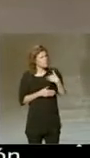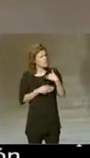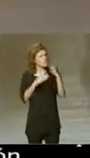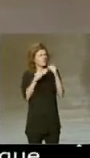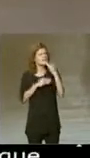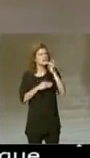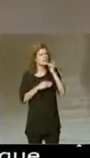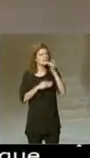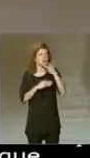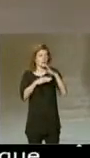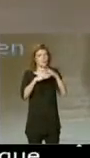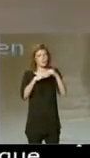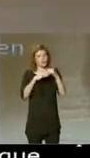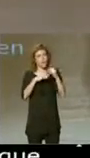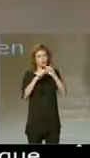rather,